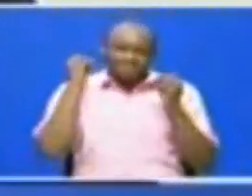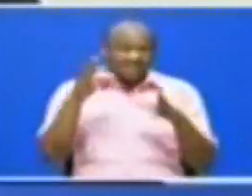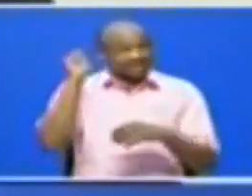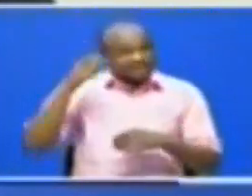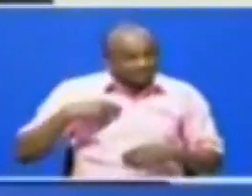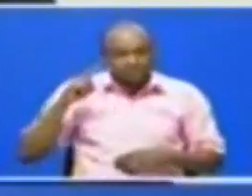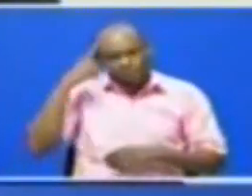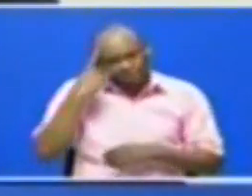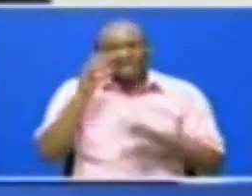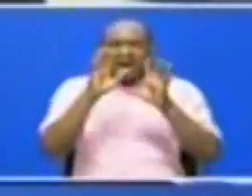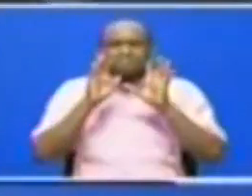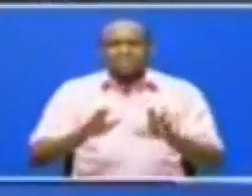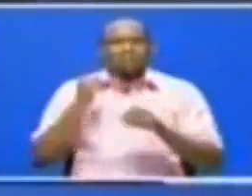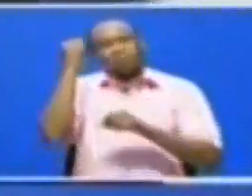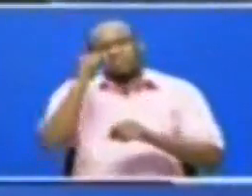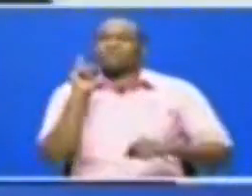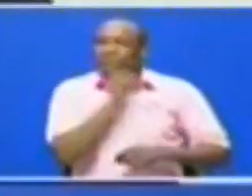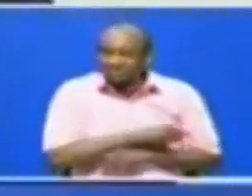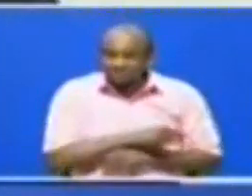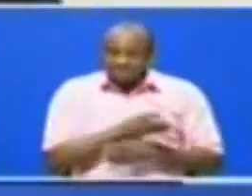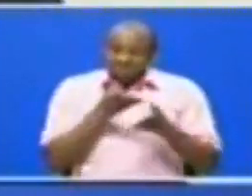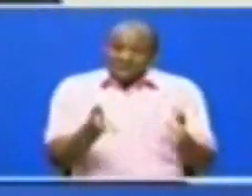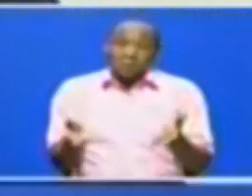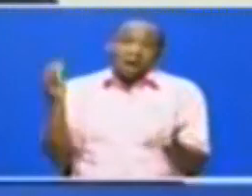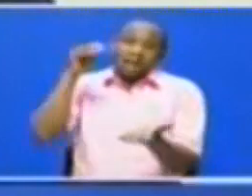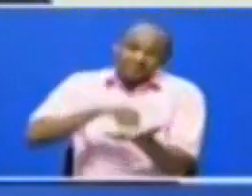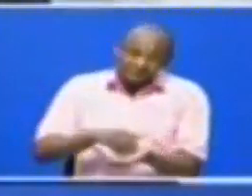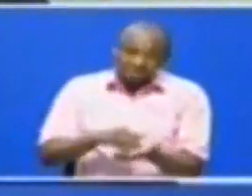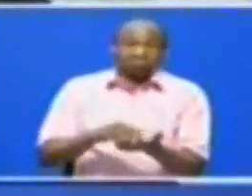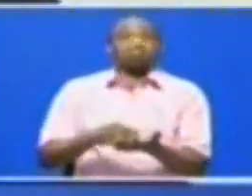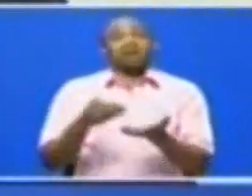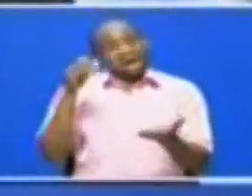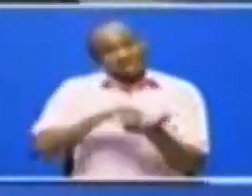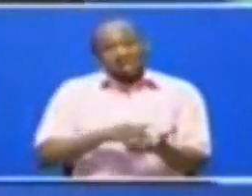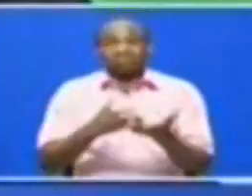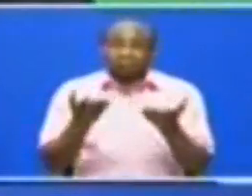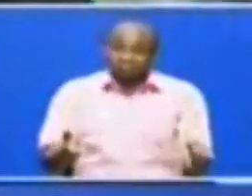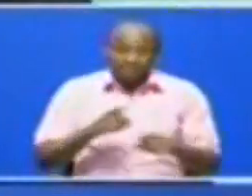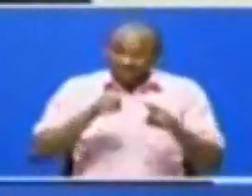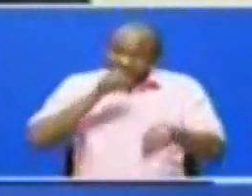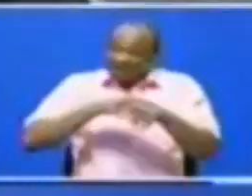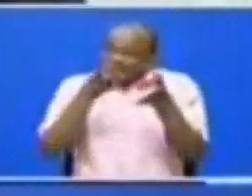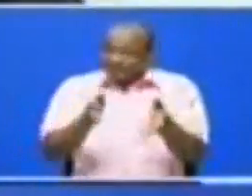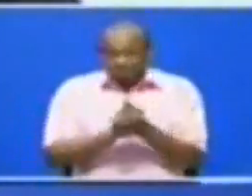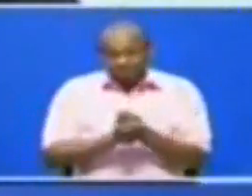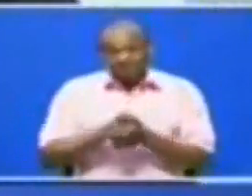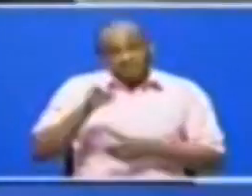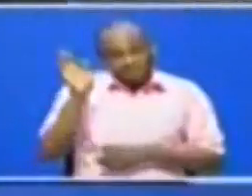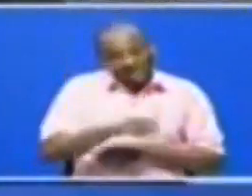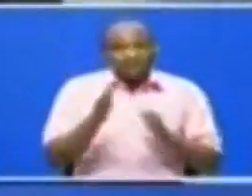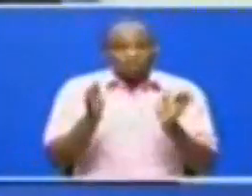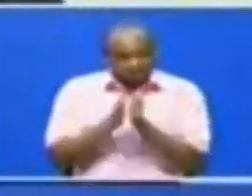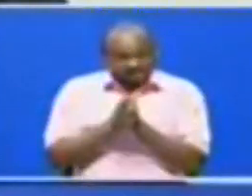hoped they were done with the political season, now it seems the political drums have begun rolling, but this time round coming back with